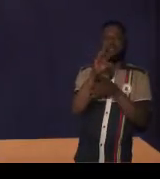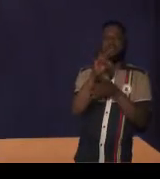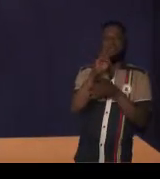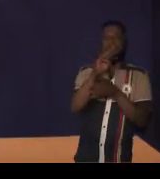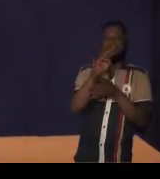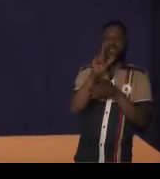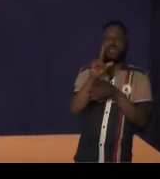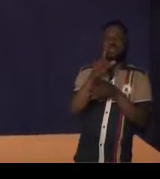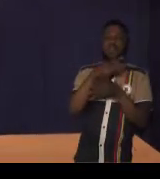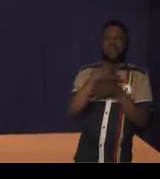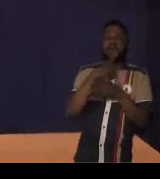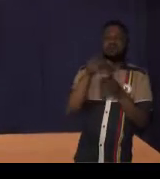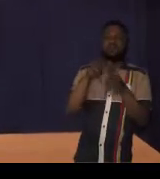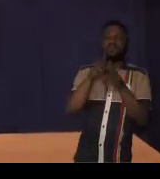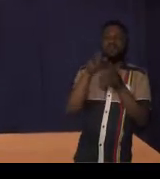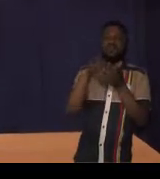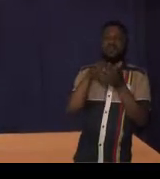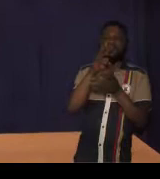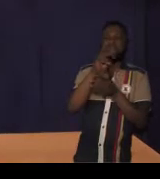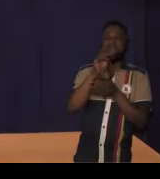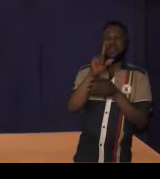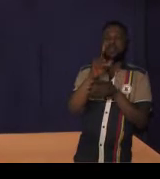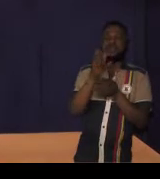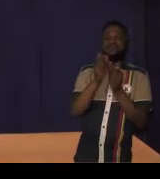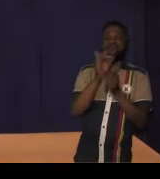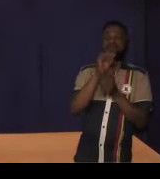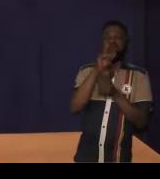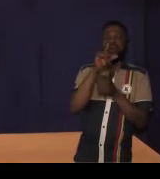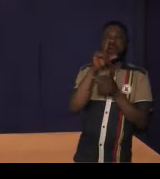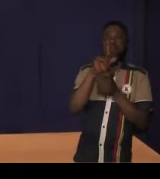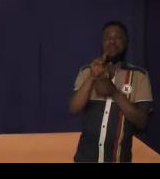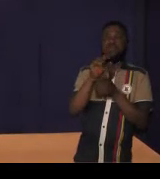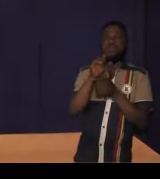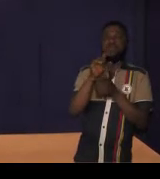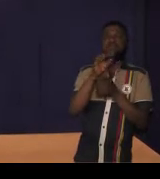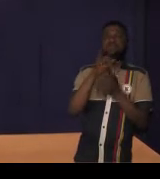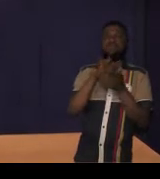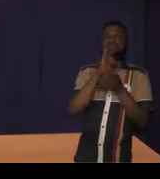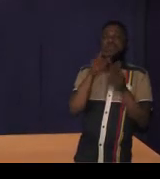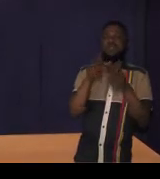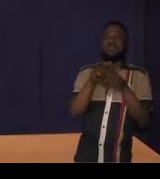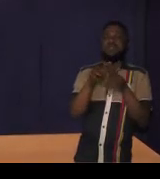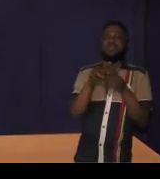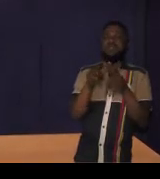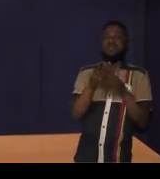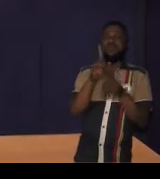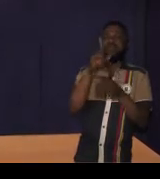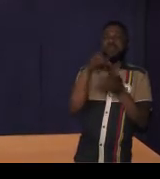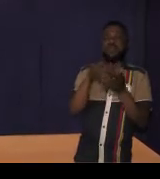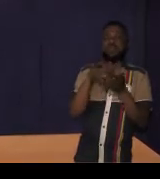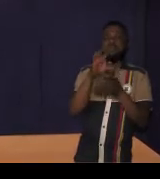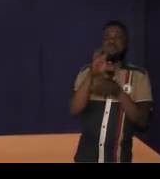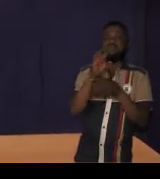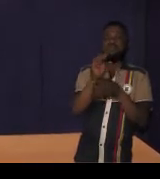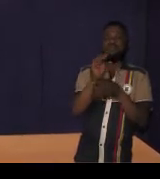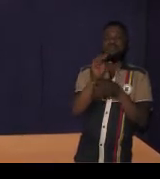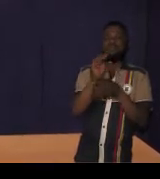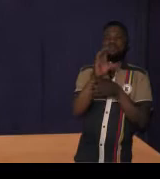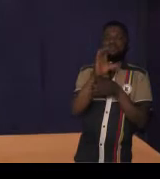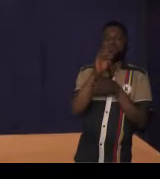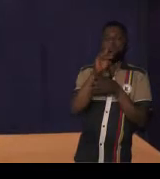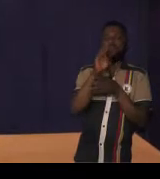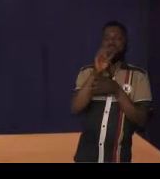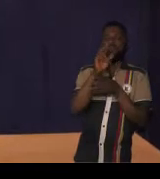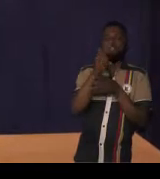liters, milliliters, and so 1000 milliliter, which is 1 liter, is the same as 1000